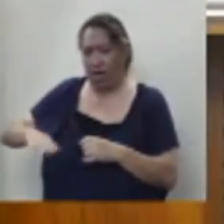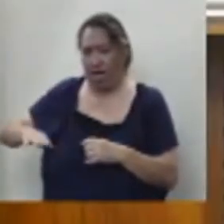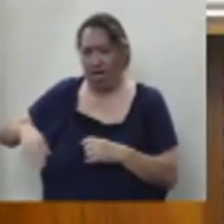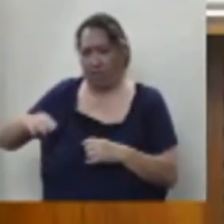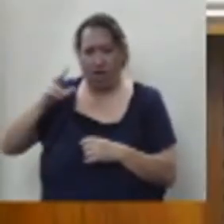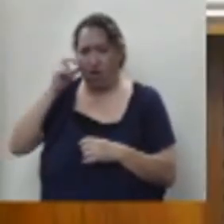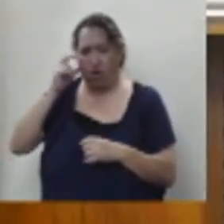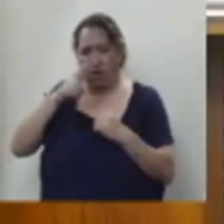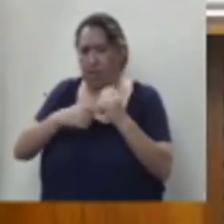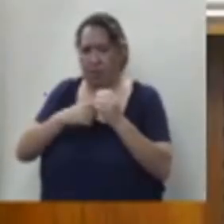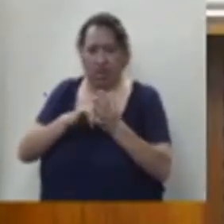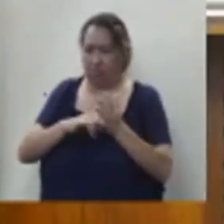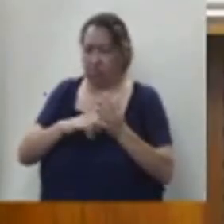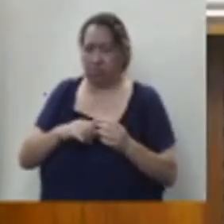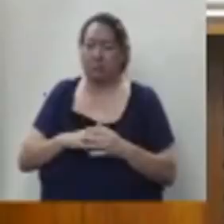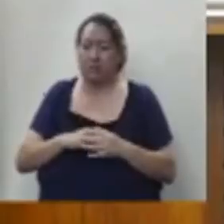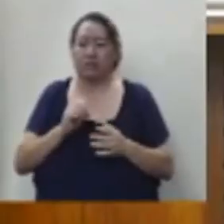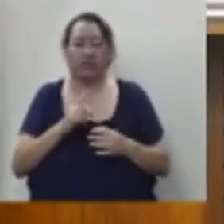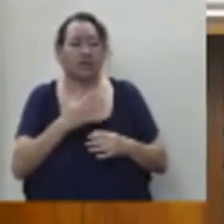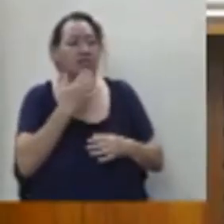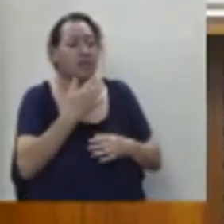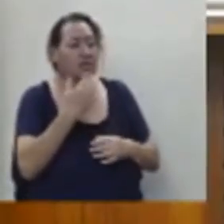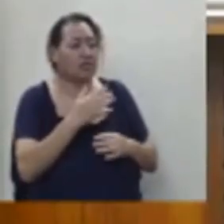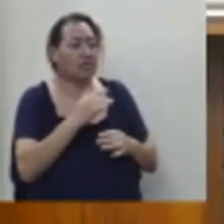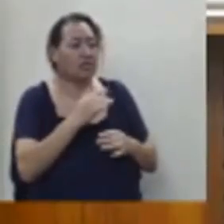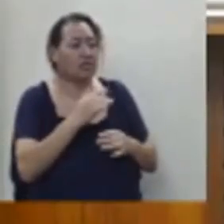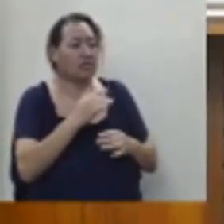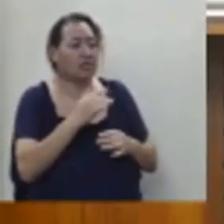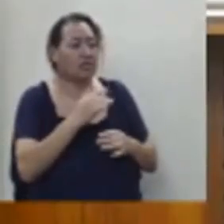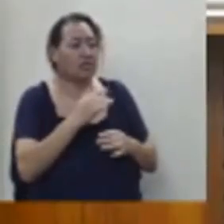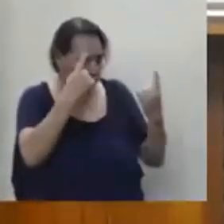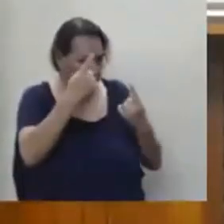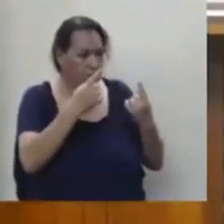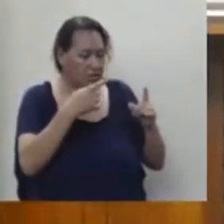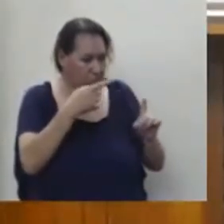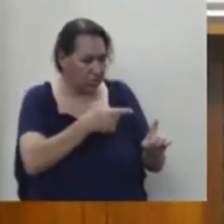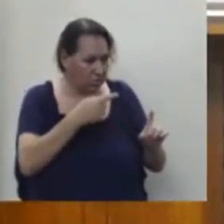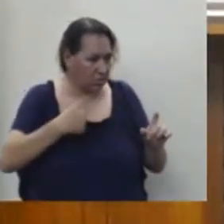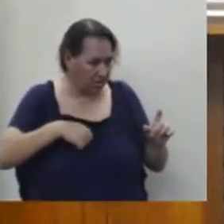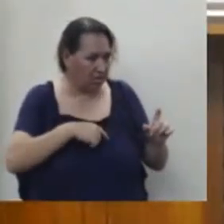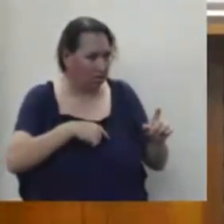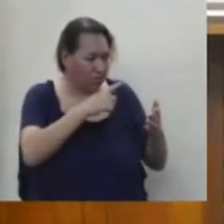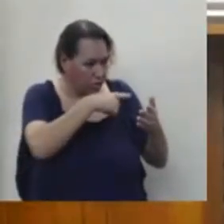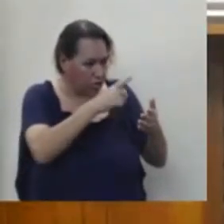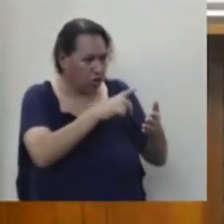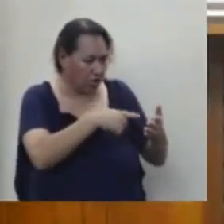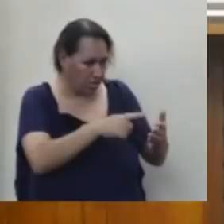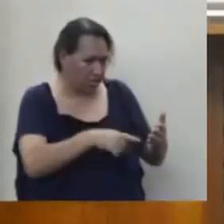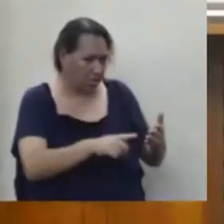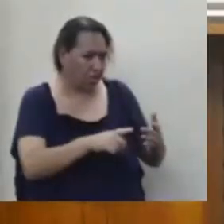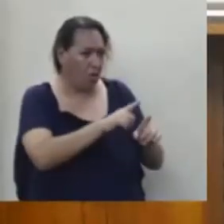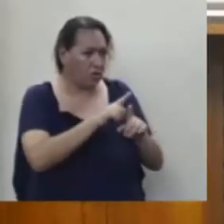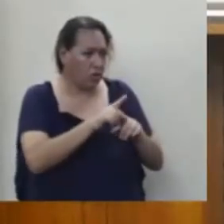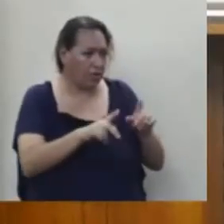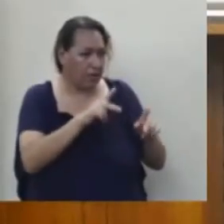was the answer I was wondering too, specifically, is if we were checking people or swabbing people who had passed away who could have been PUIs. And